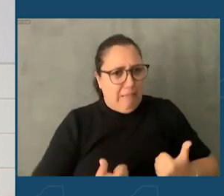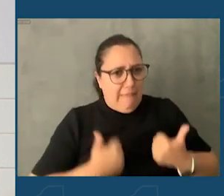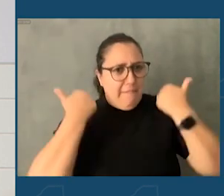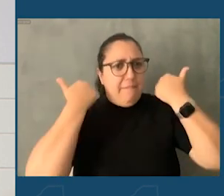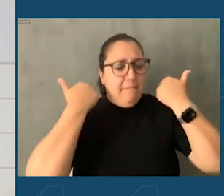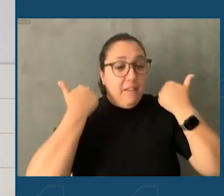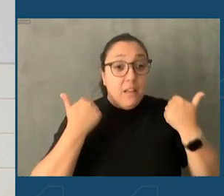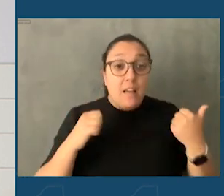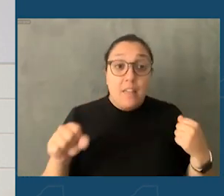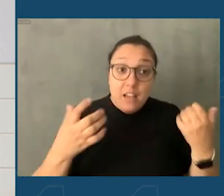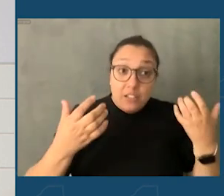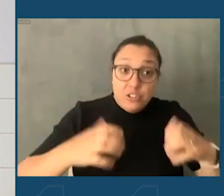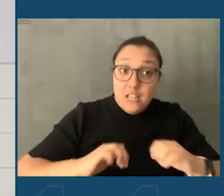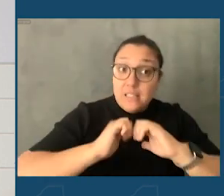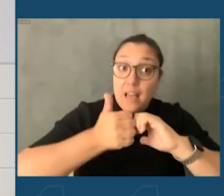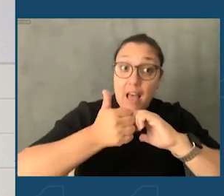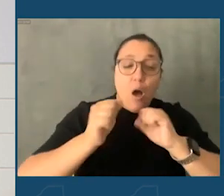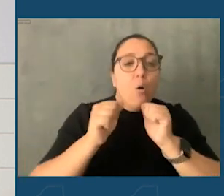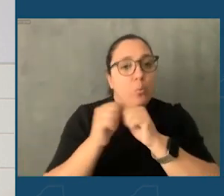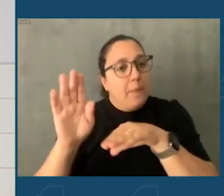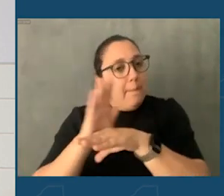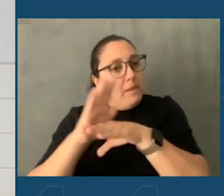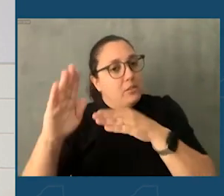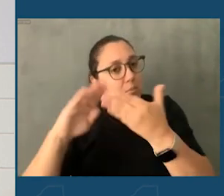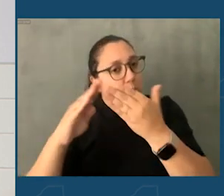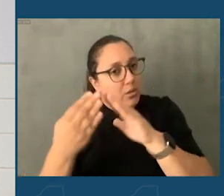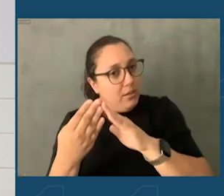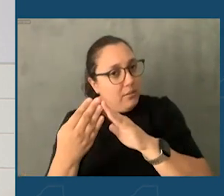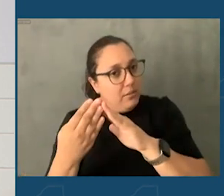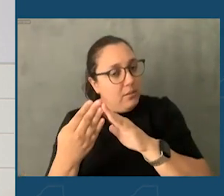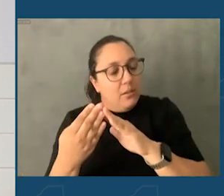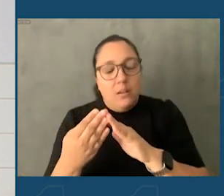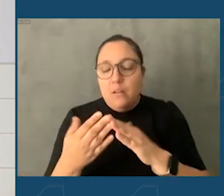comes with our business community. And we cannot thank